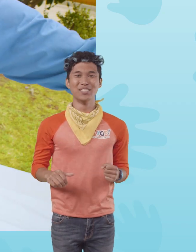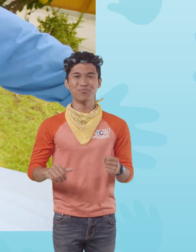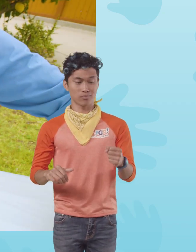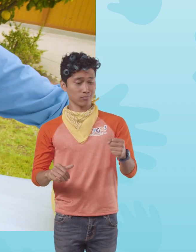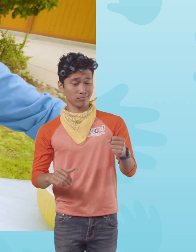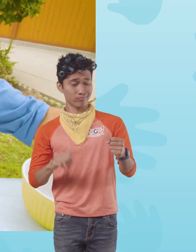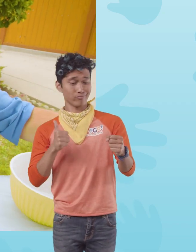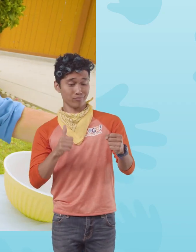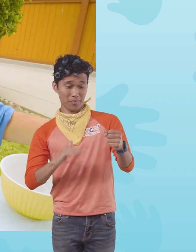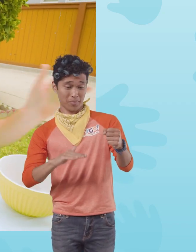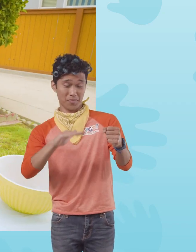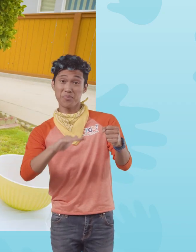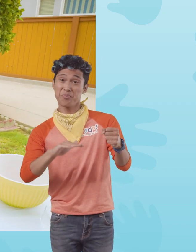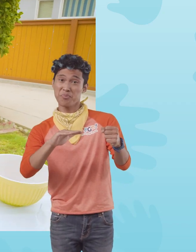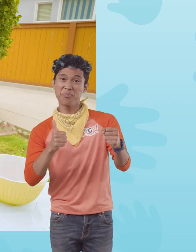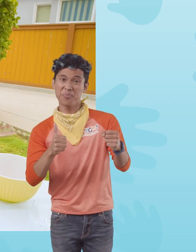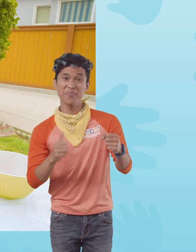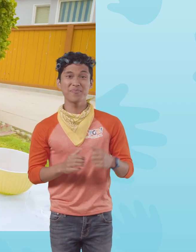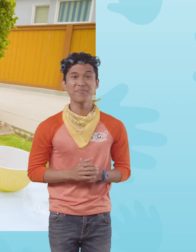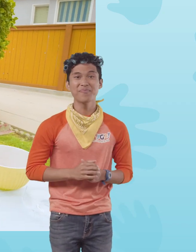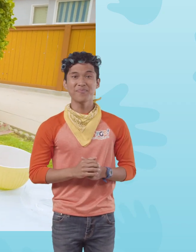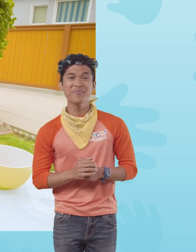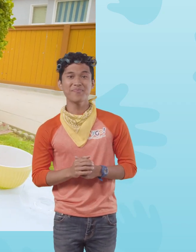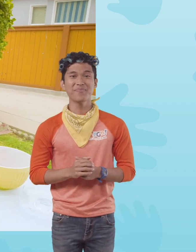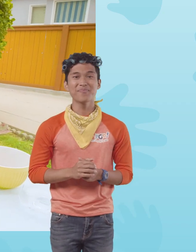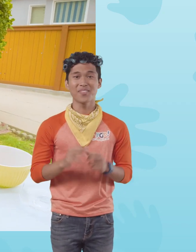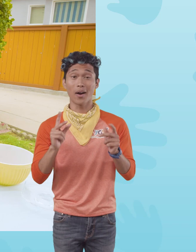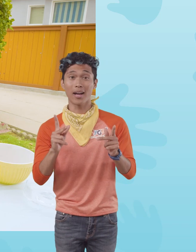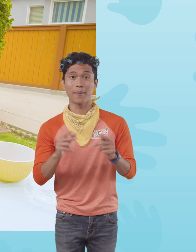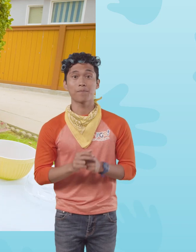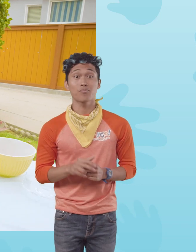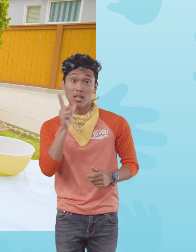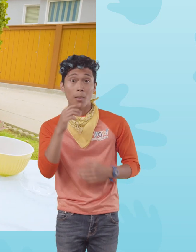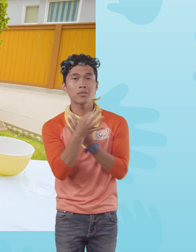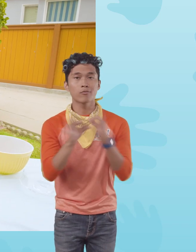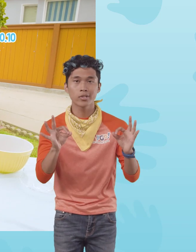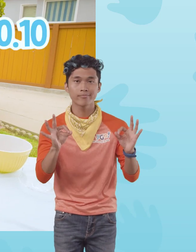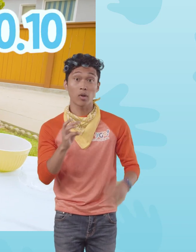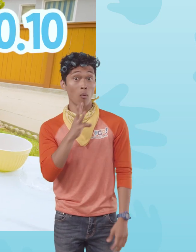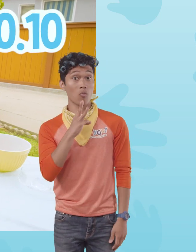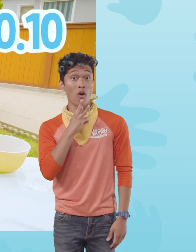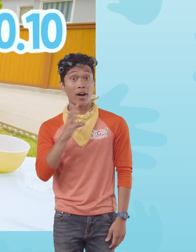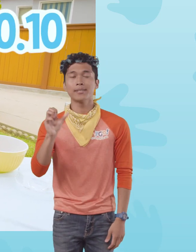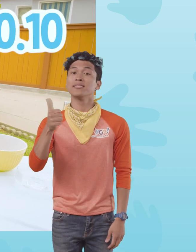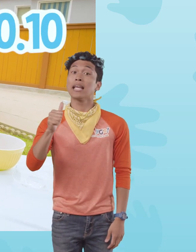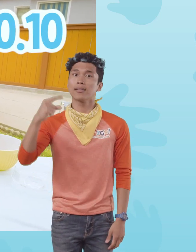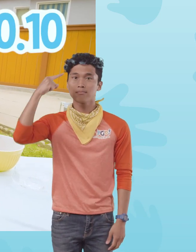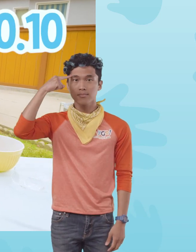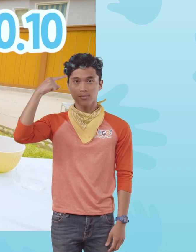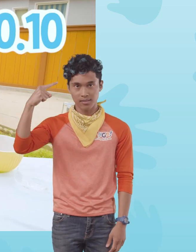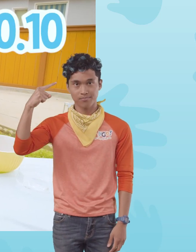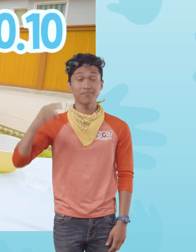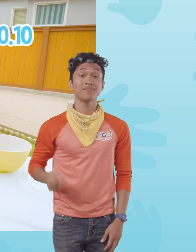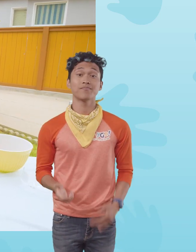That's a perfect amount. Okay. So the lemons were free. The water was 10